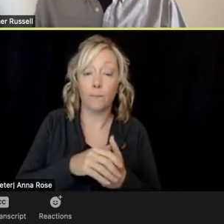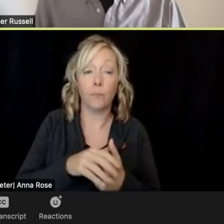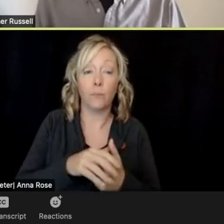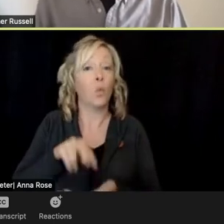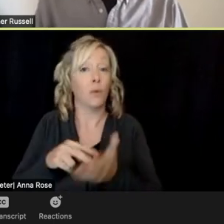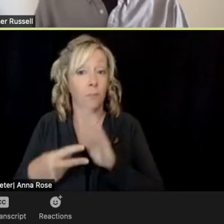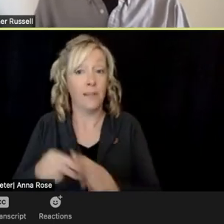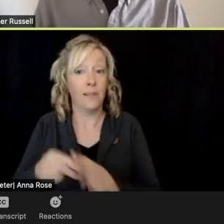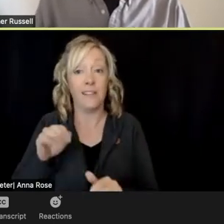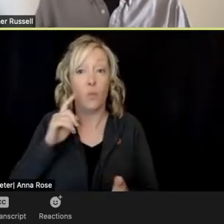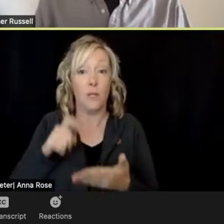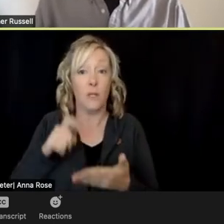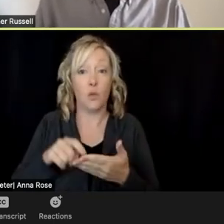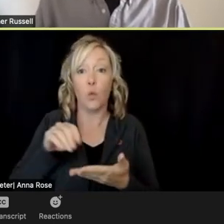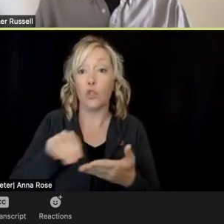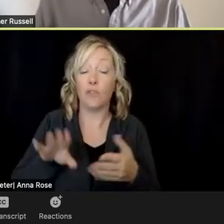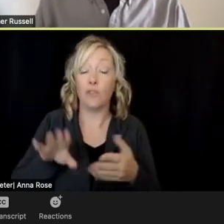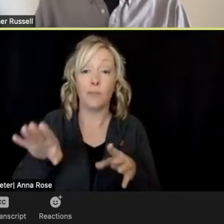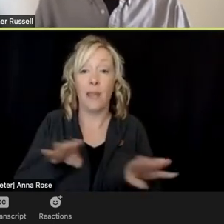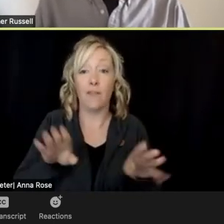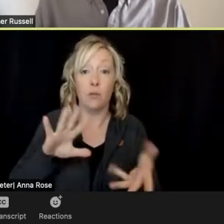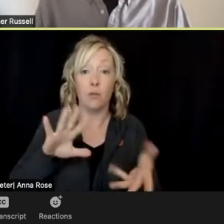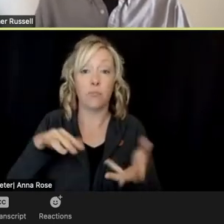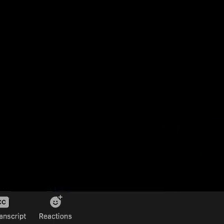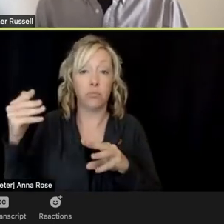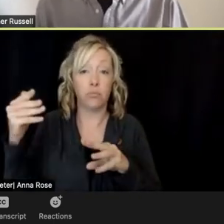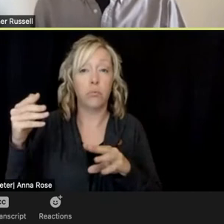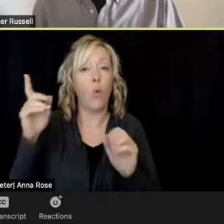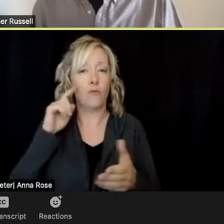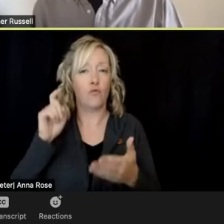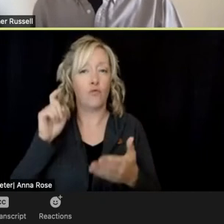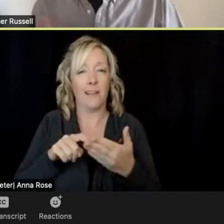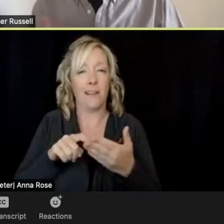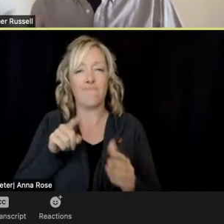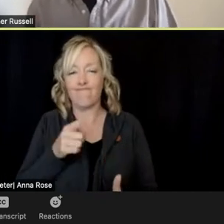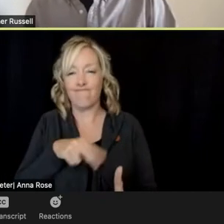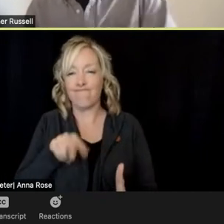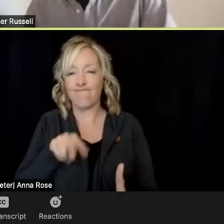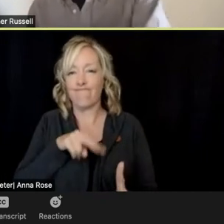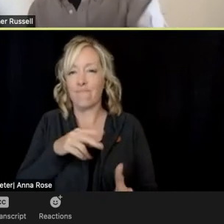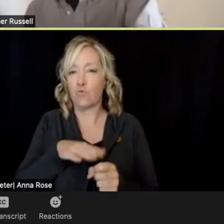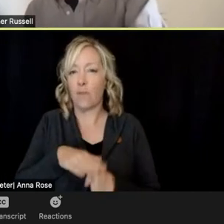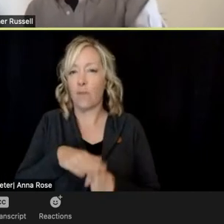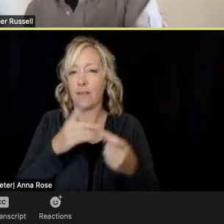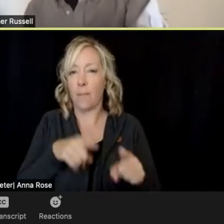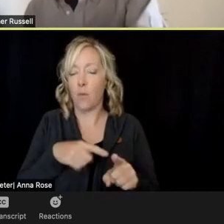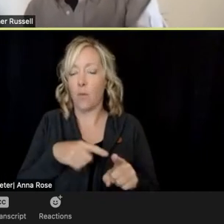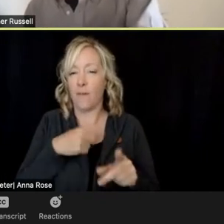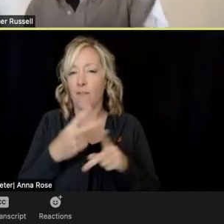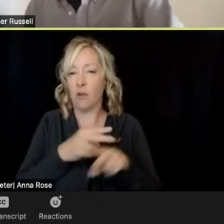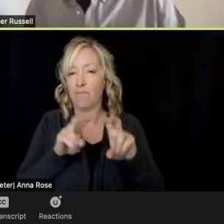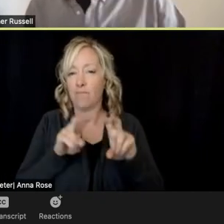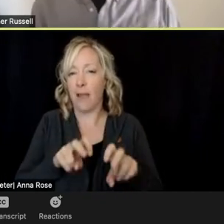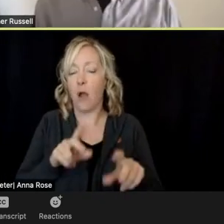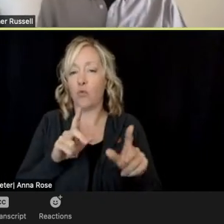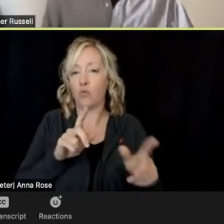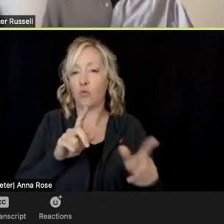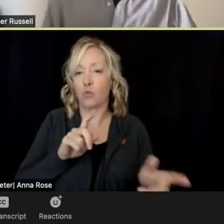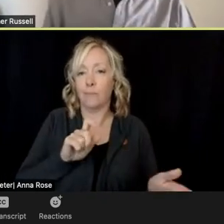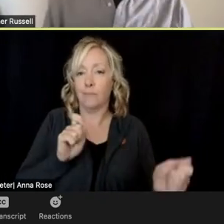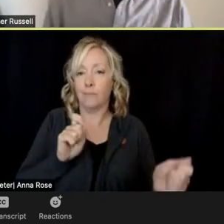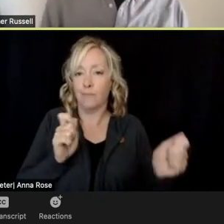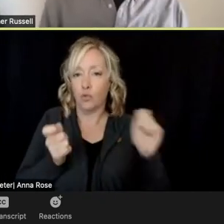that something is stressing them out and making them feel this way. And we need to find a way to shape those maladaptive and harmful